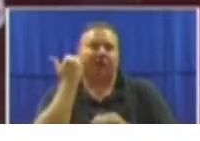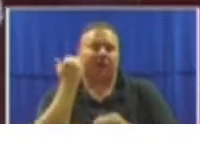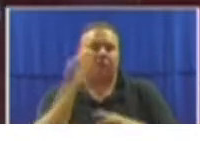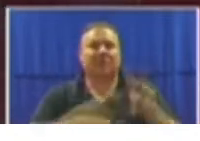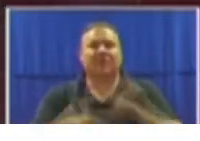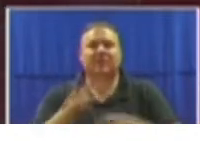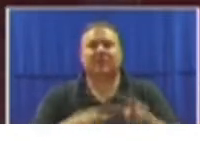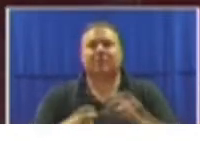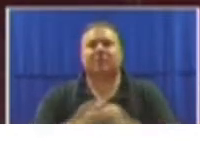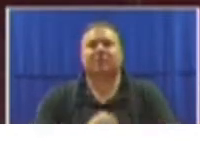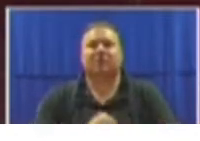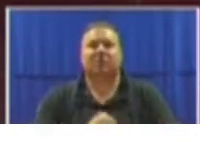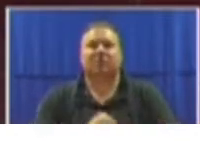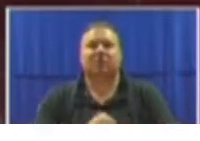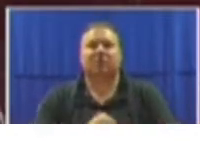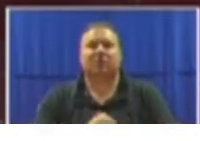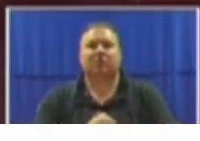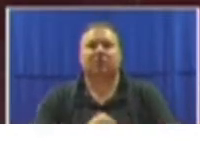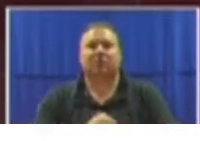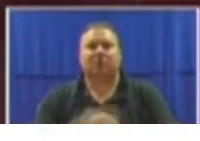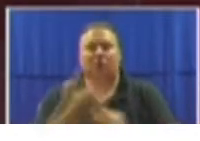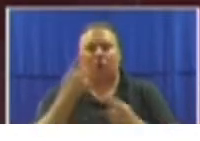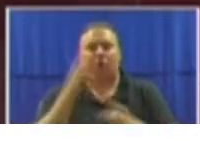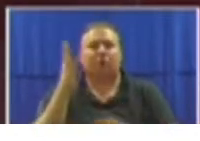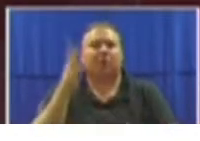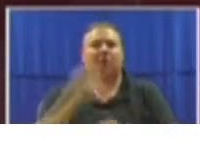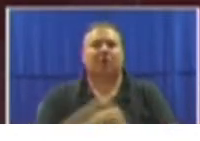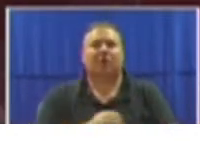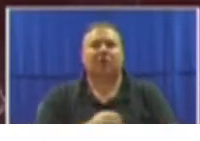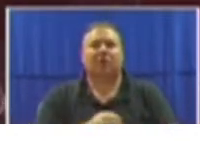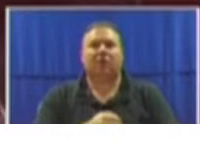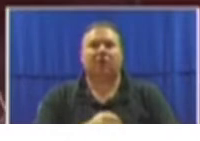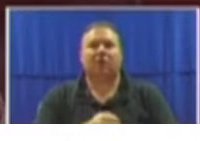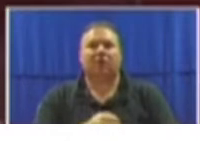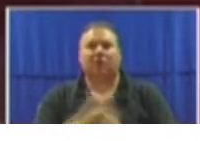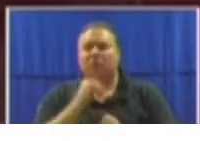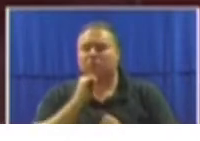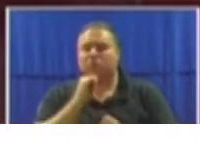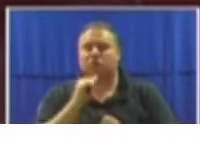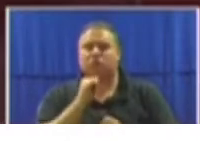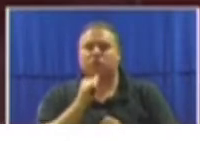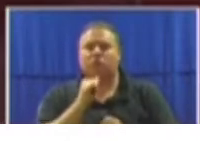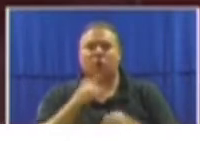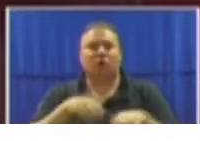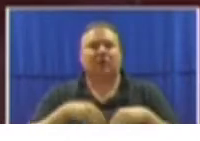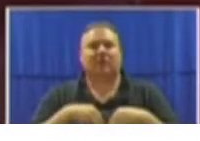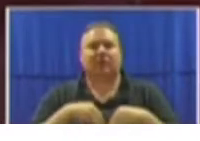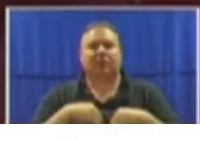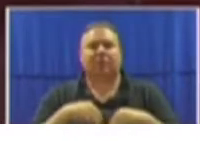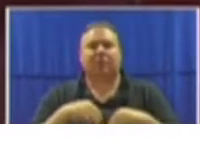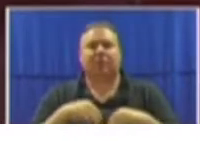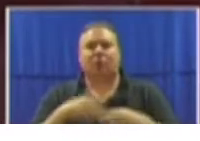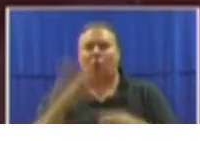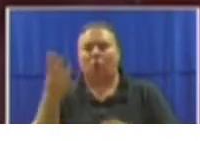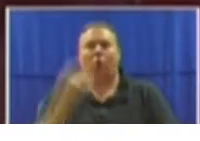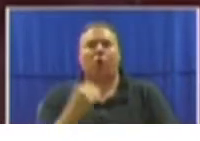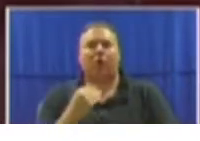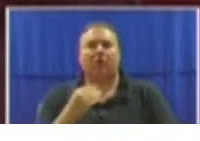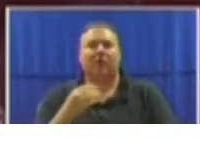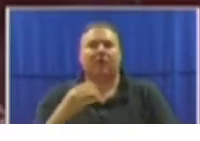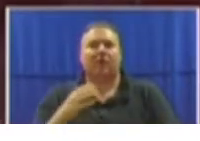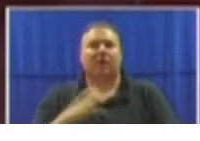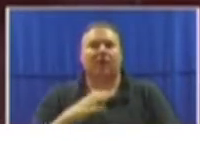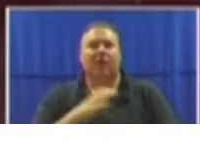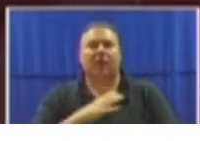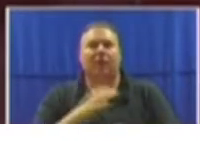Speaker, we commend you for declining a spurious and frivolous request by the Democratic Alliance to have Cabinet members